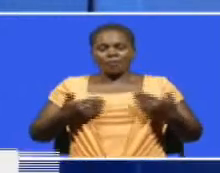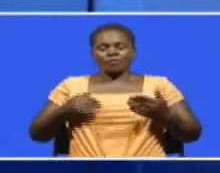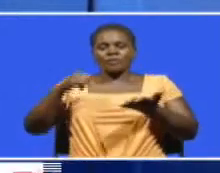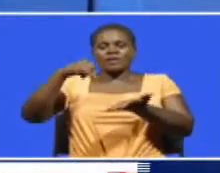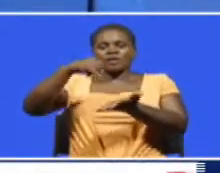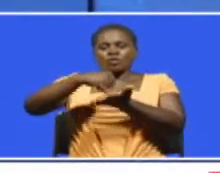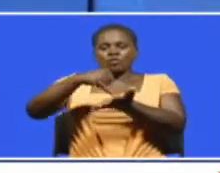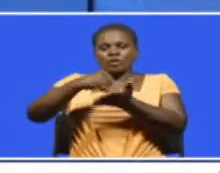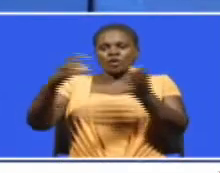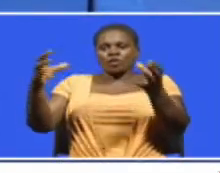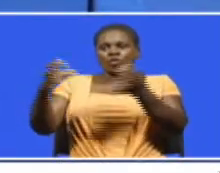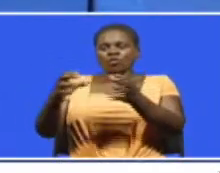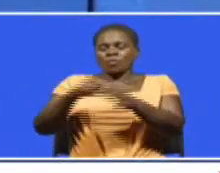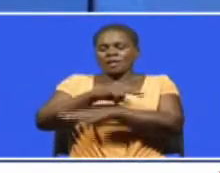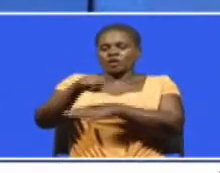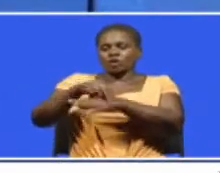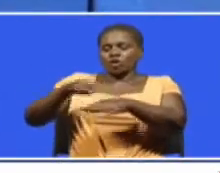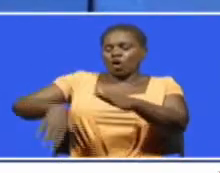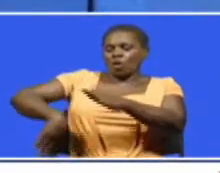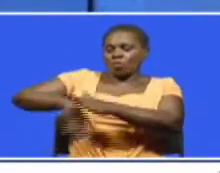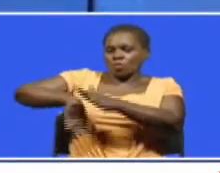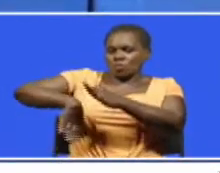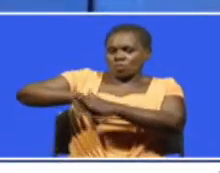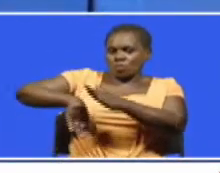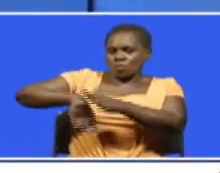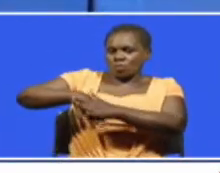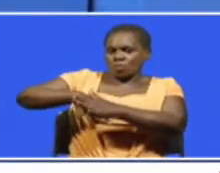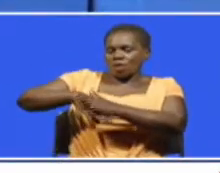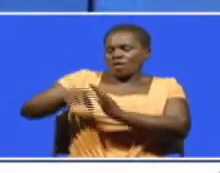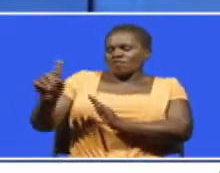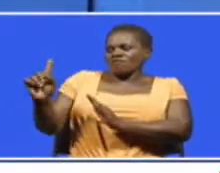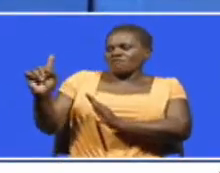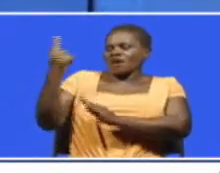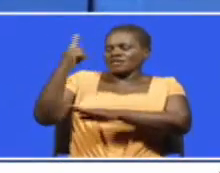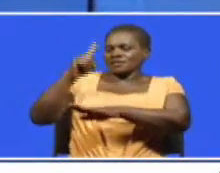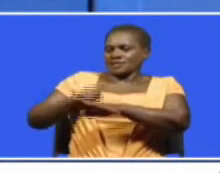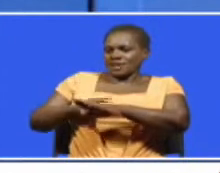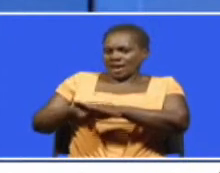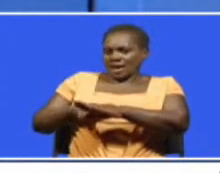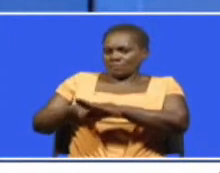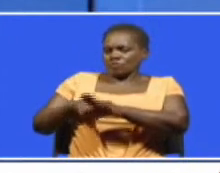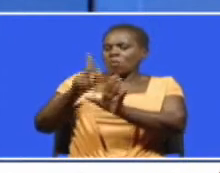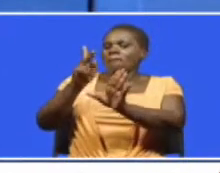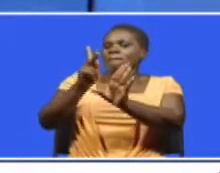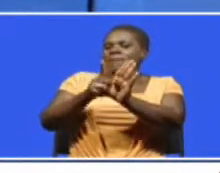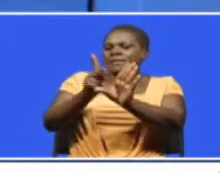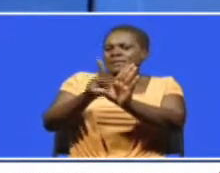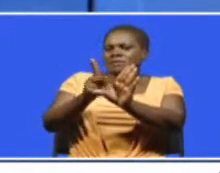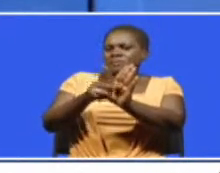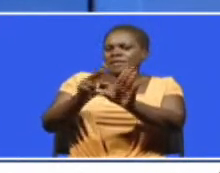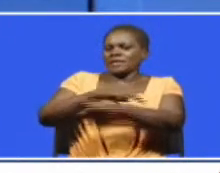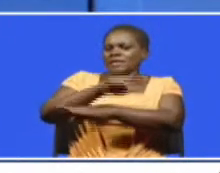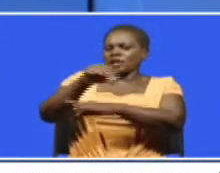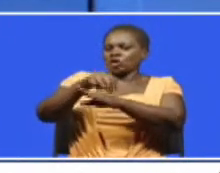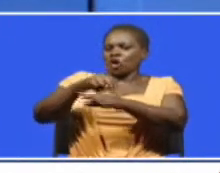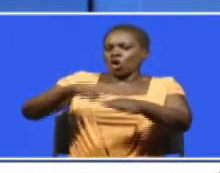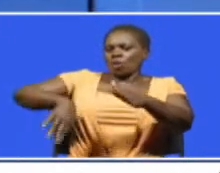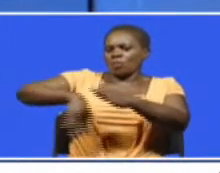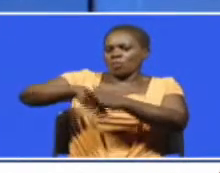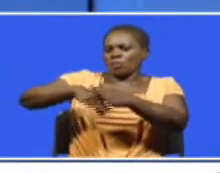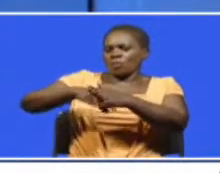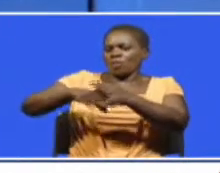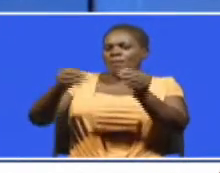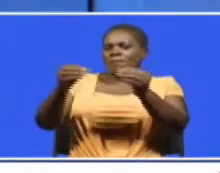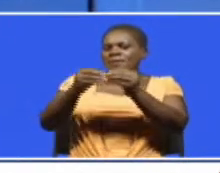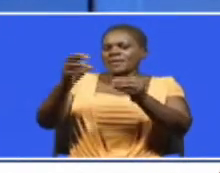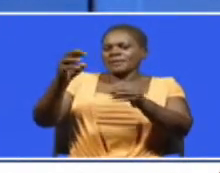kujumuishwa kwenye kikosi cha timu ya taifa Harambee Stars. Hii ni mara ya kwanza kwa mchezaji huyo kutumika kwenye timu ya taifa ambayo itachuana